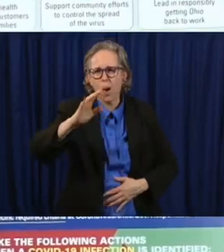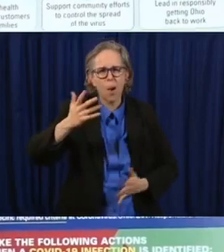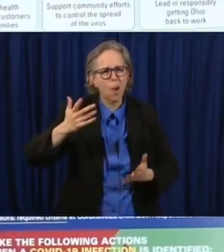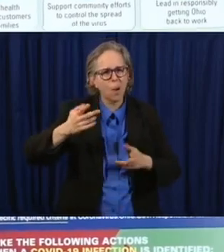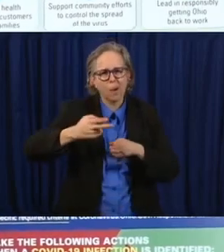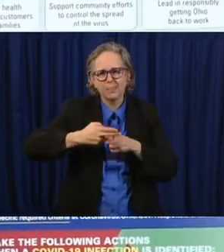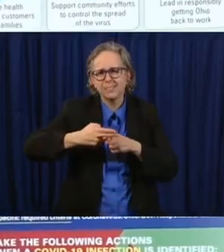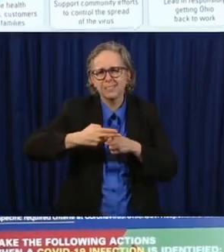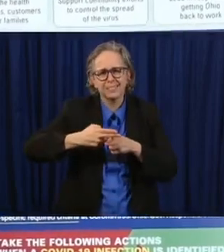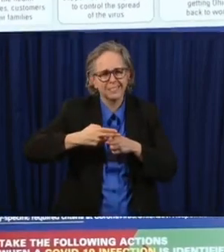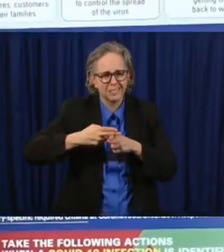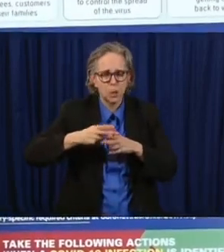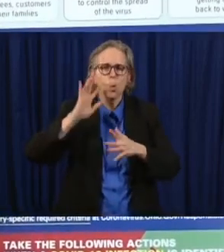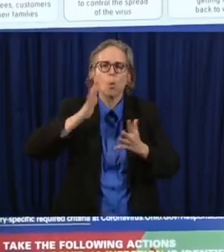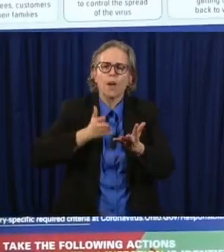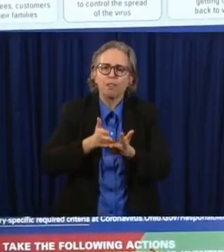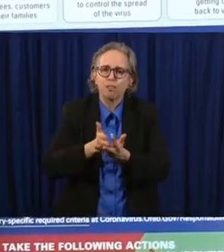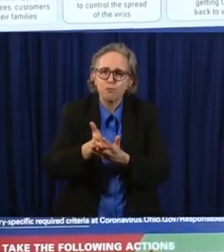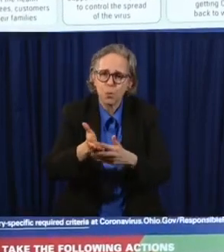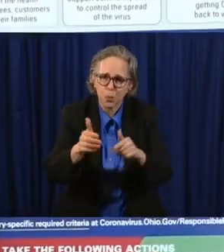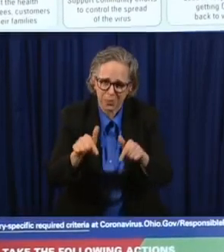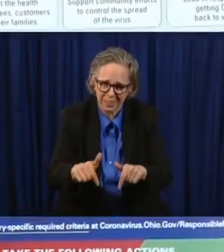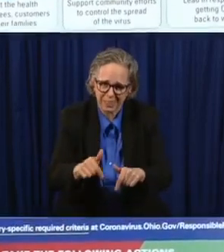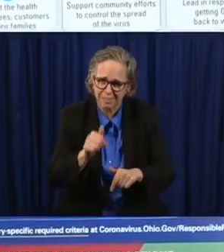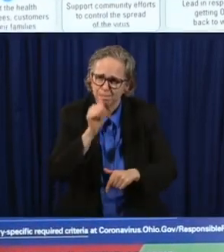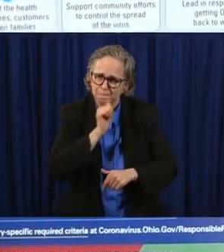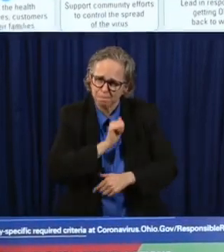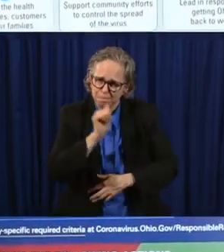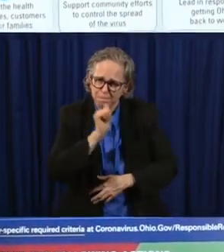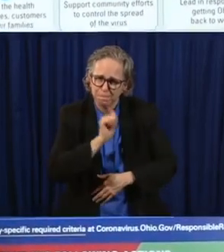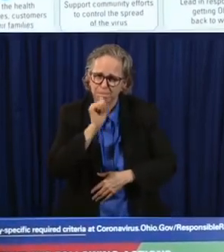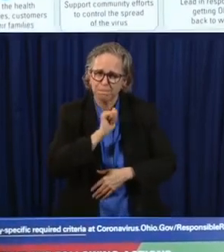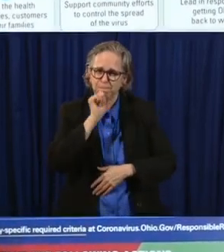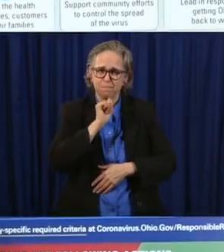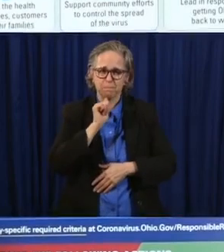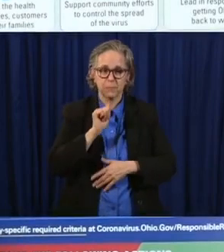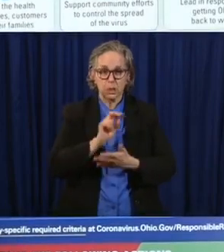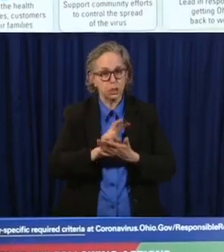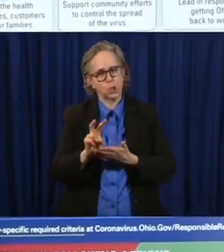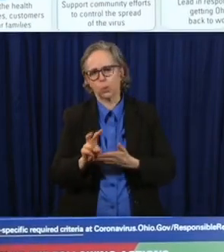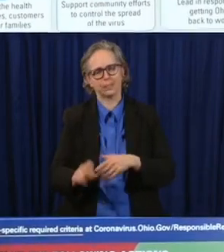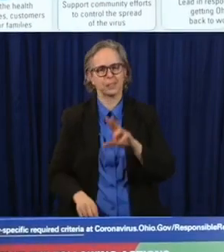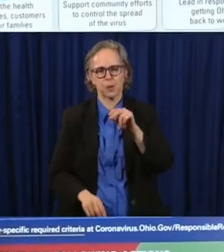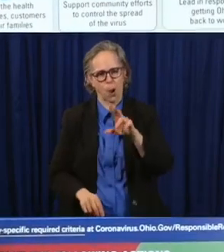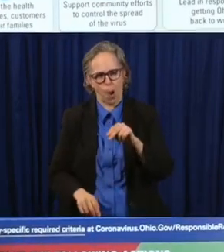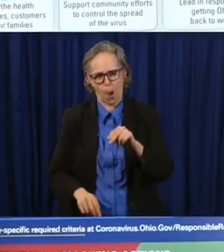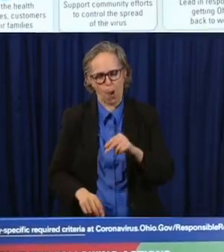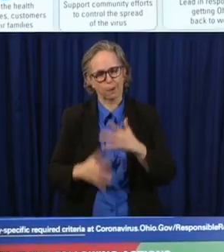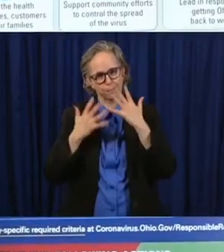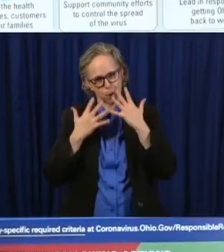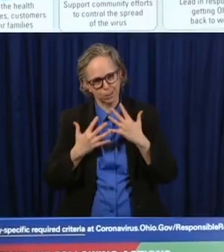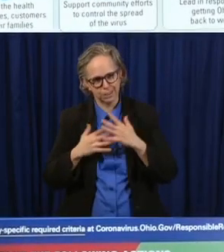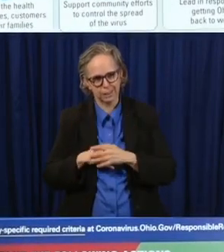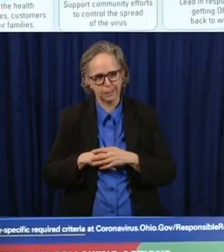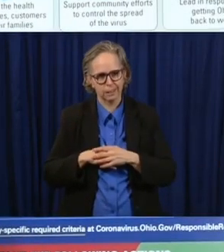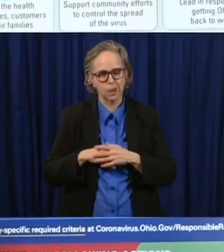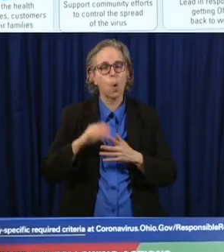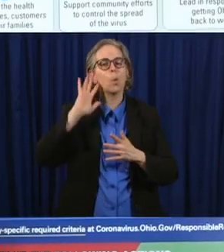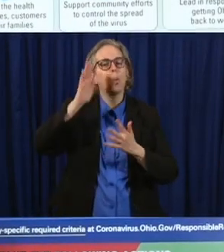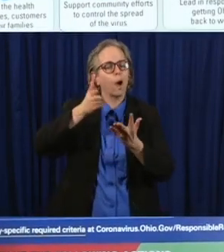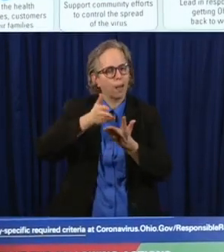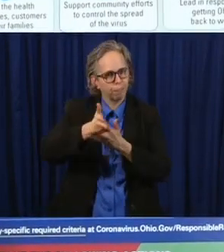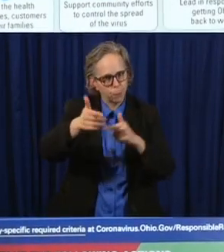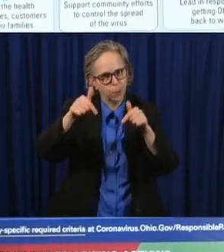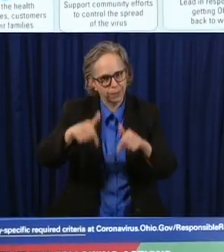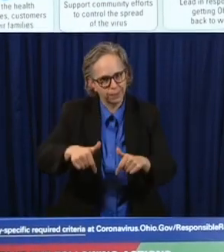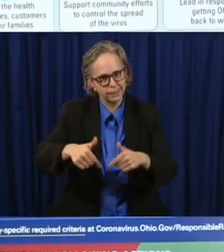going to get through it in 2 weeks, but we're going to get through this. And we will not have to